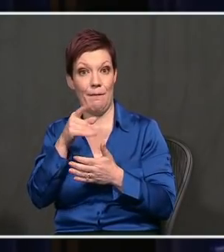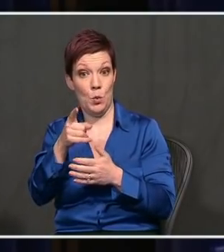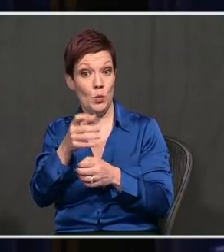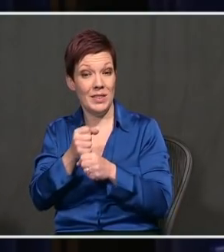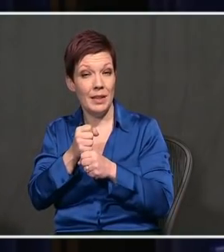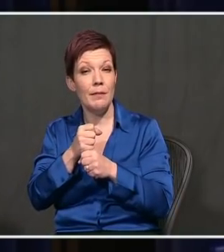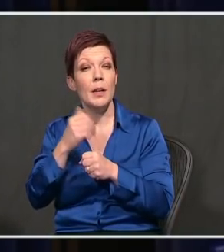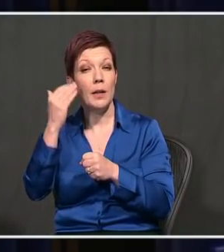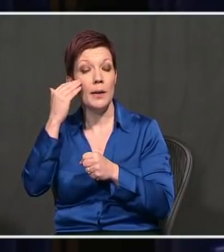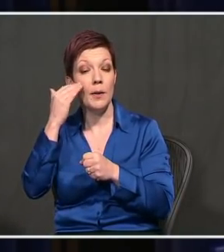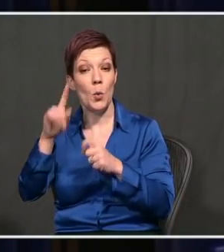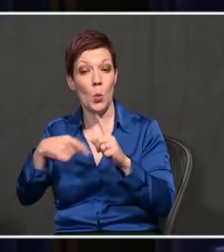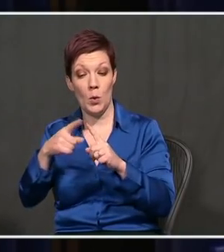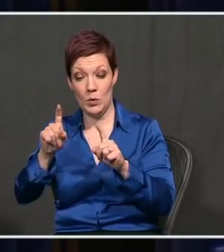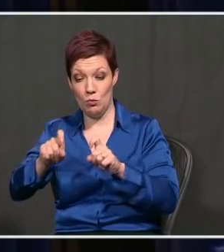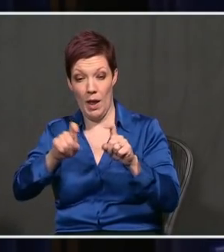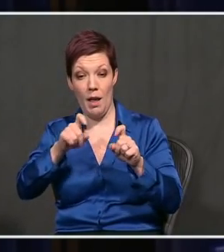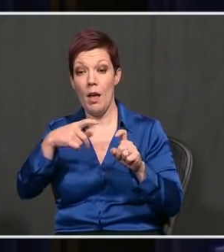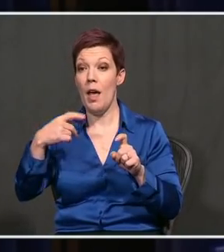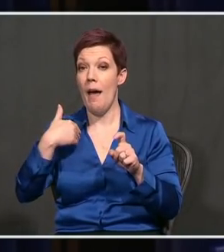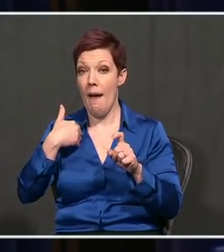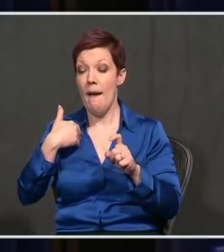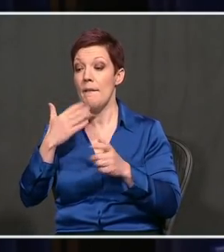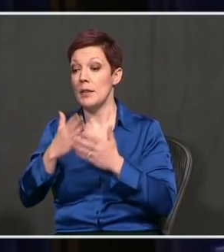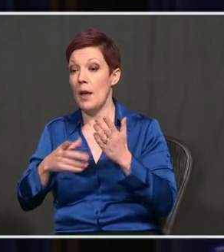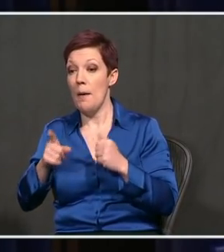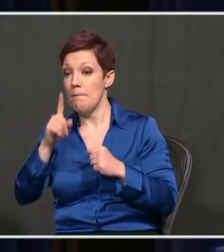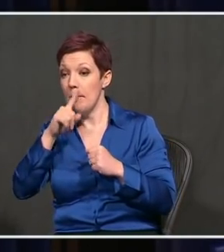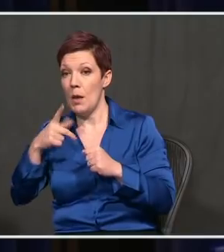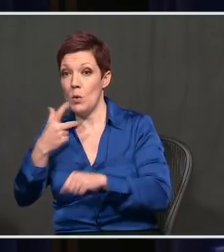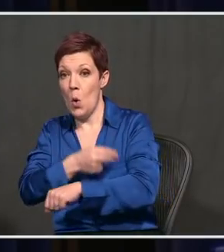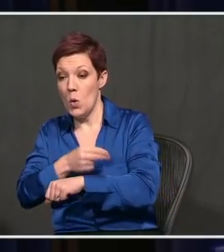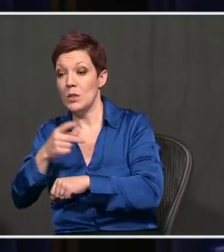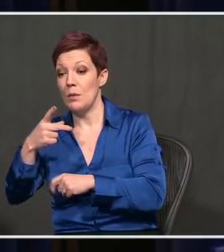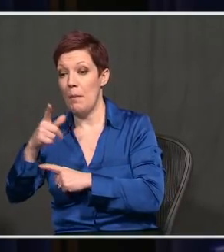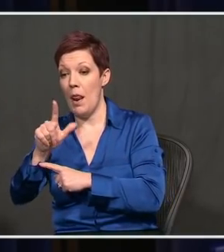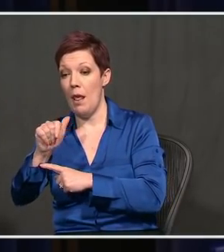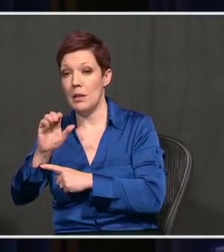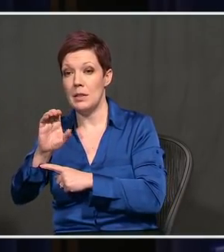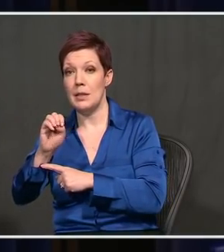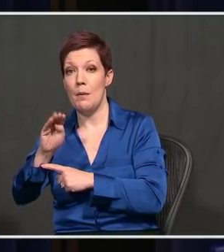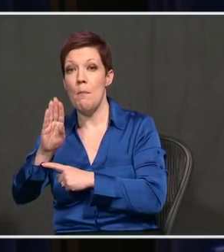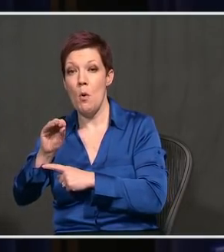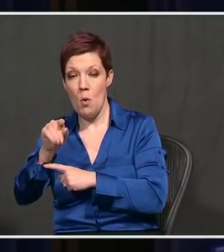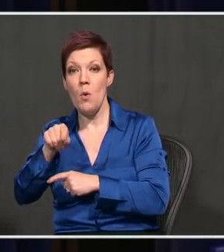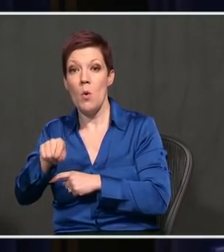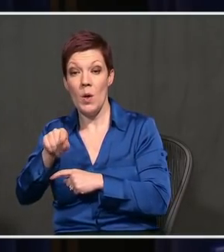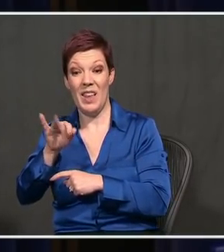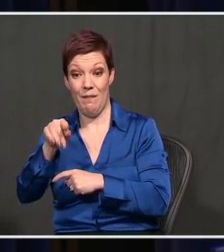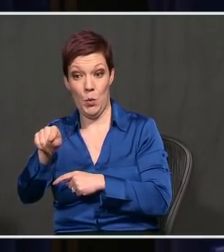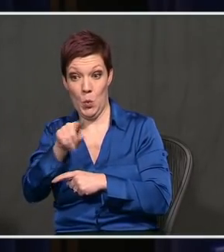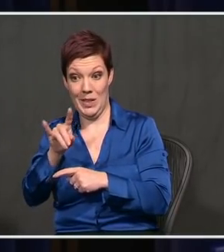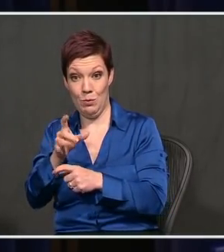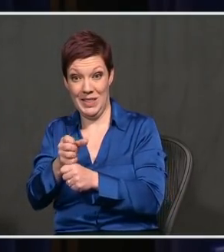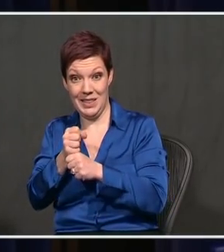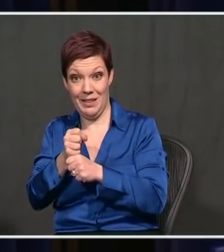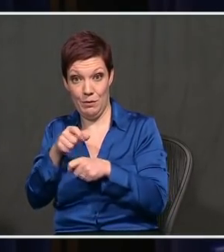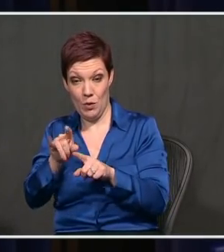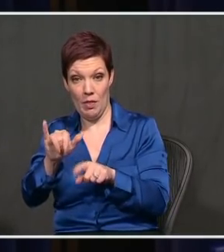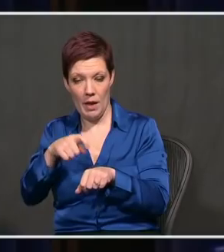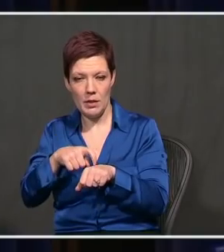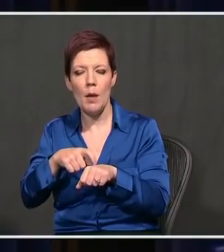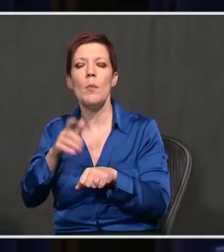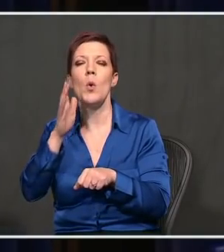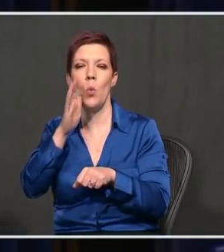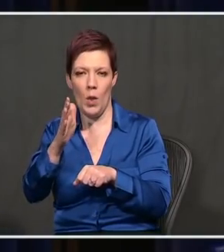get vaccination immediately once the trial has read out. So please continue to